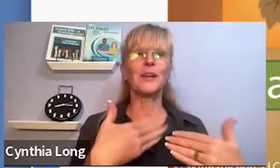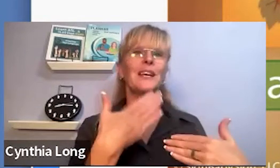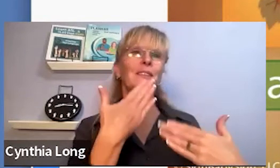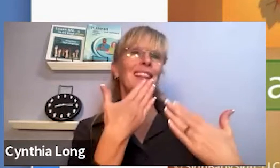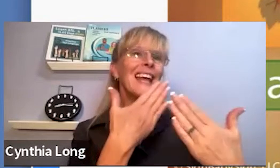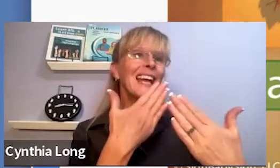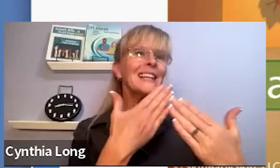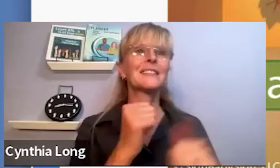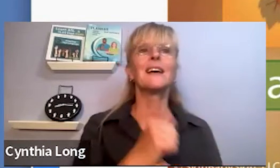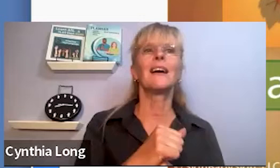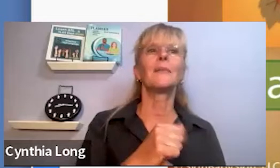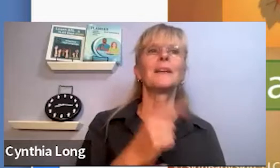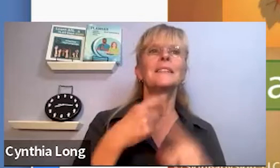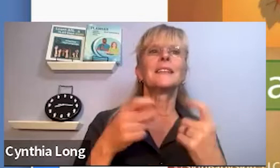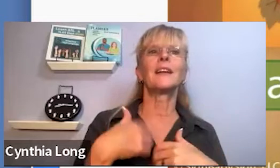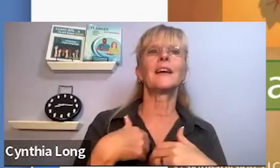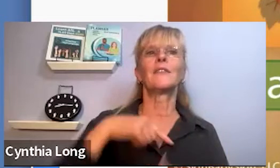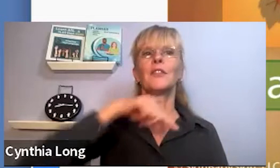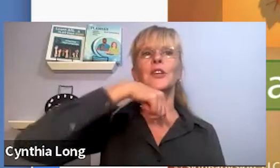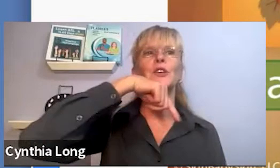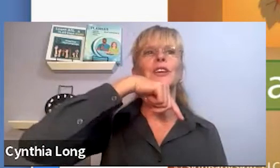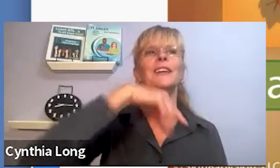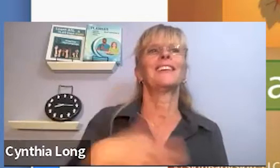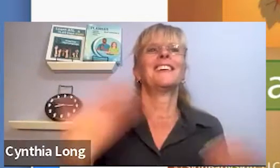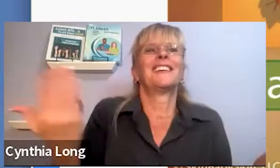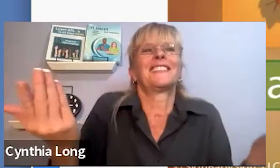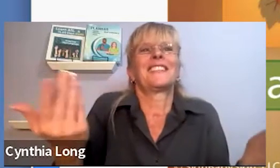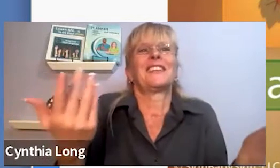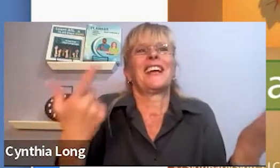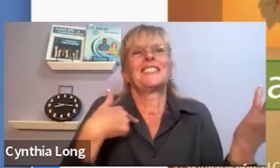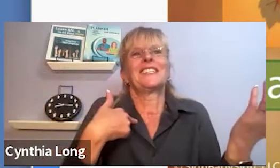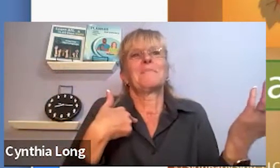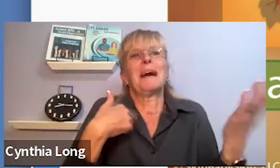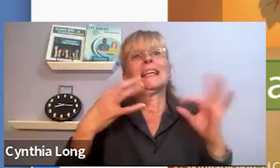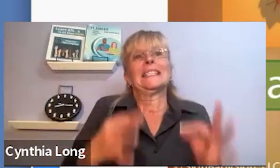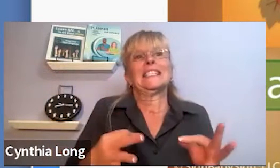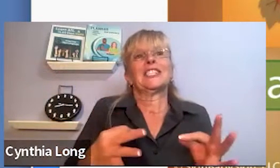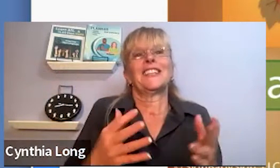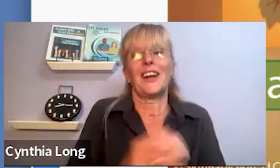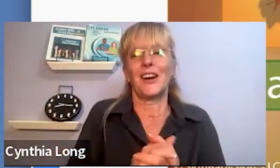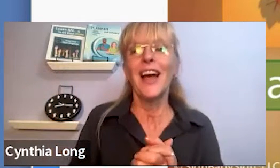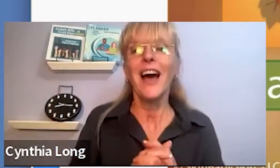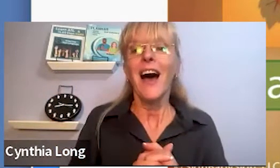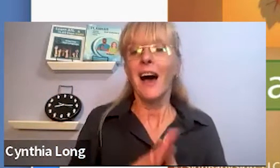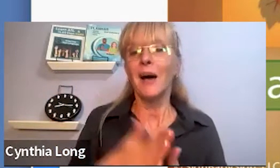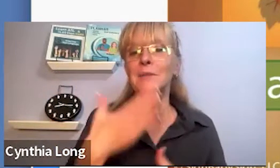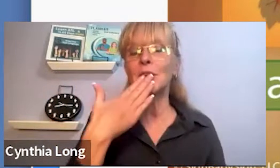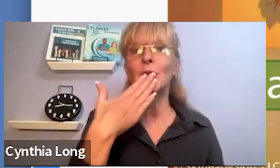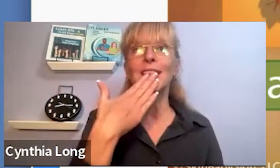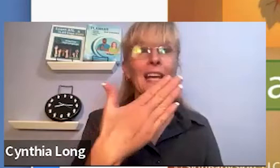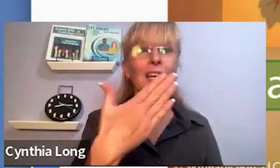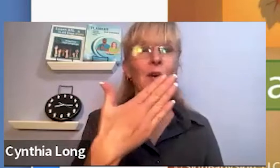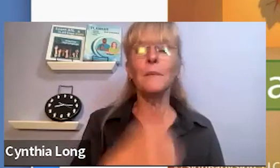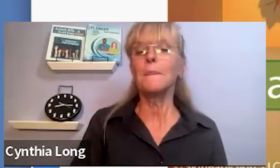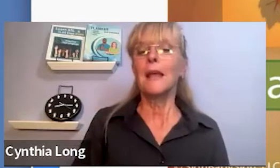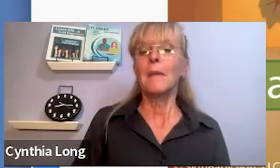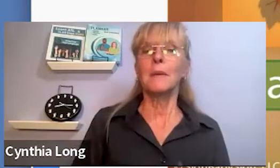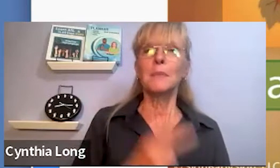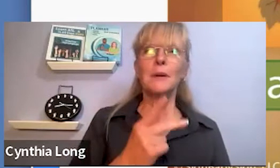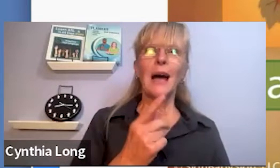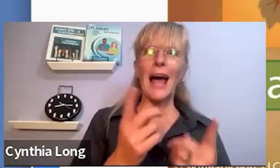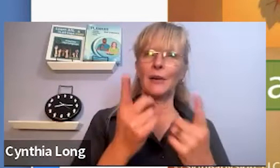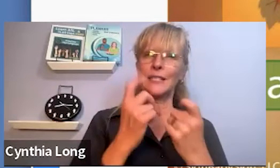I focus on giving thanks instead of the turkey. So that's just my decision there. So thank